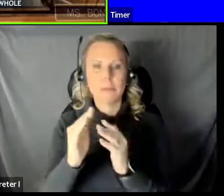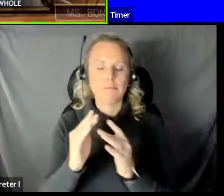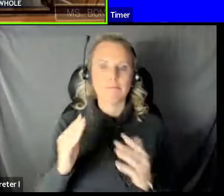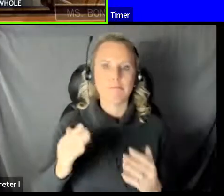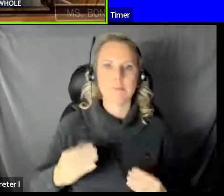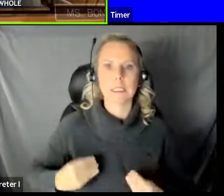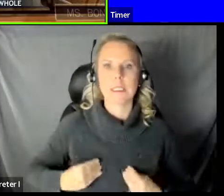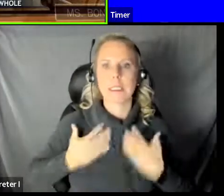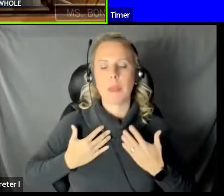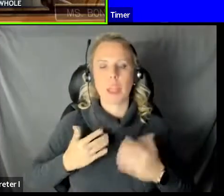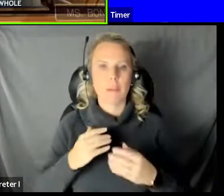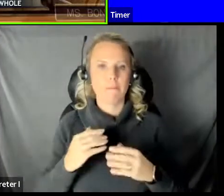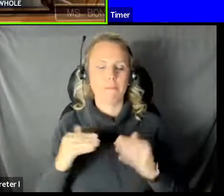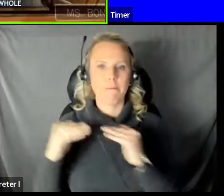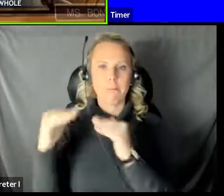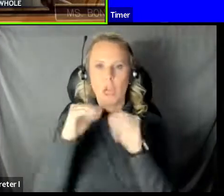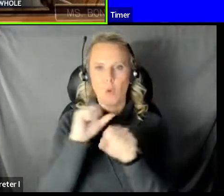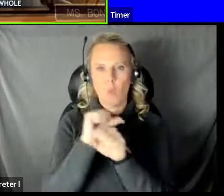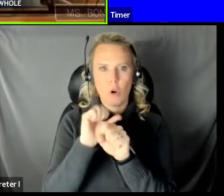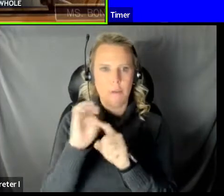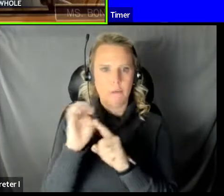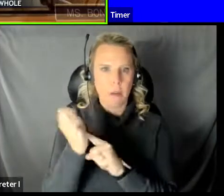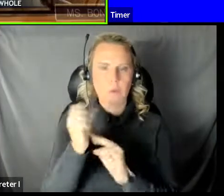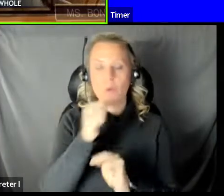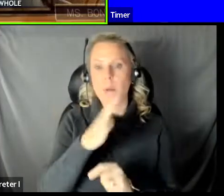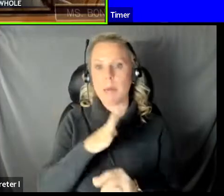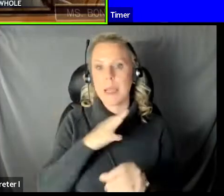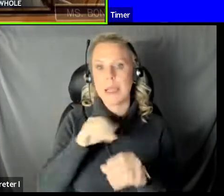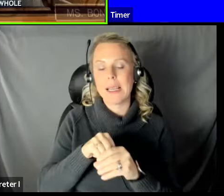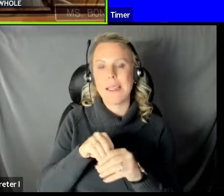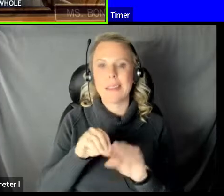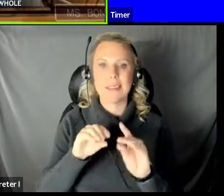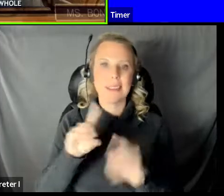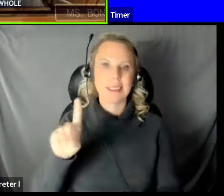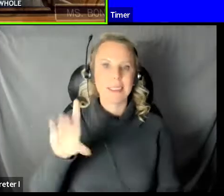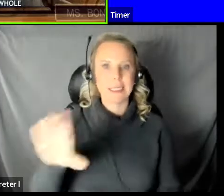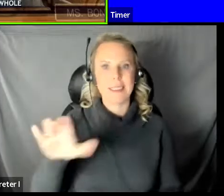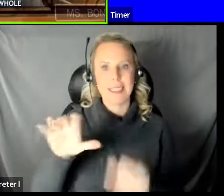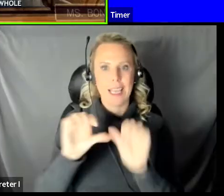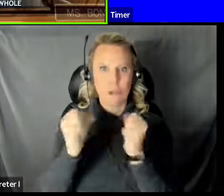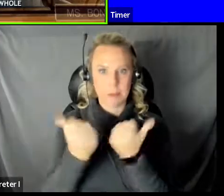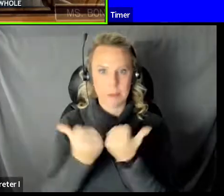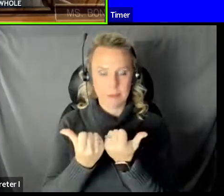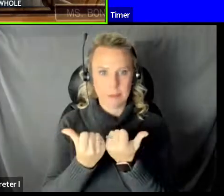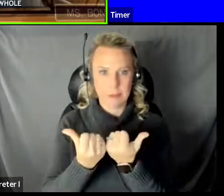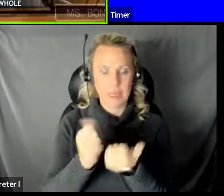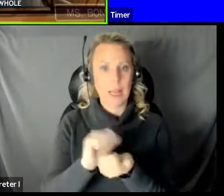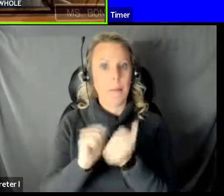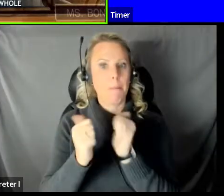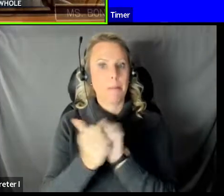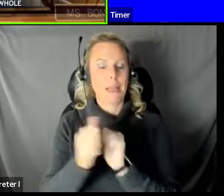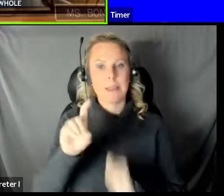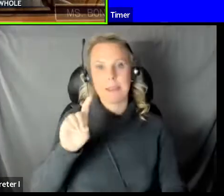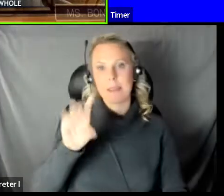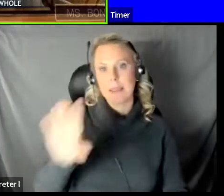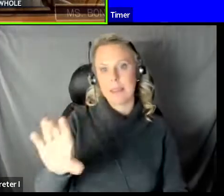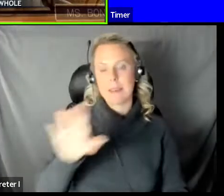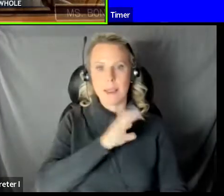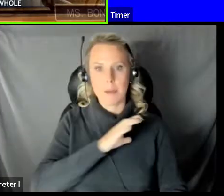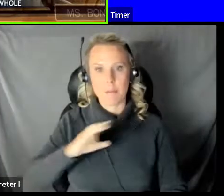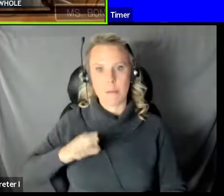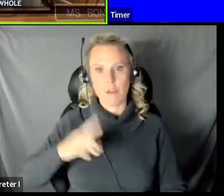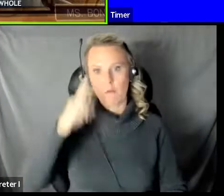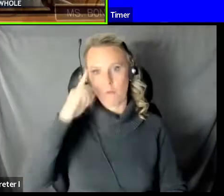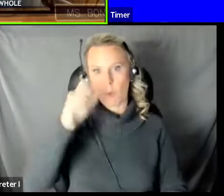and fair work environment for women in district agencies. It amends the District of Columbia Commission for